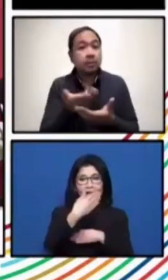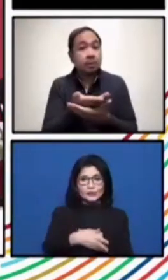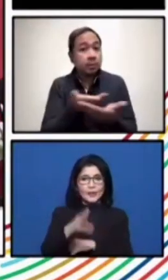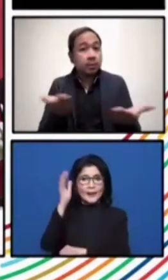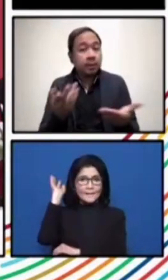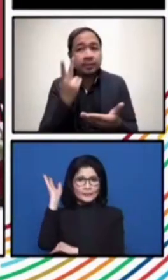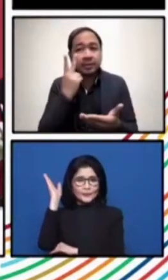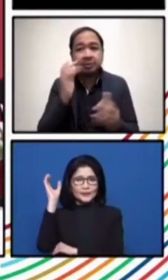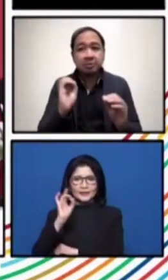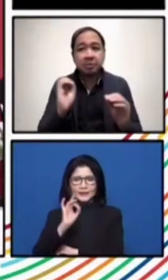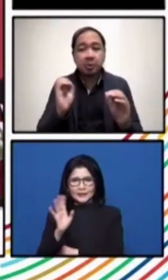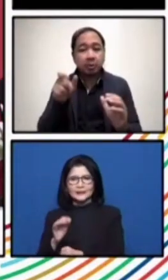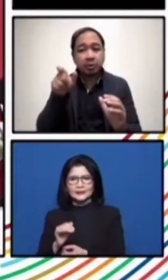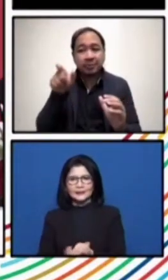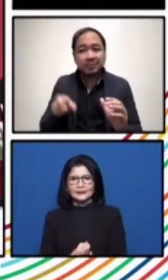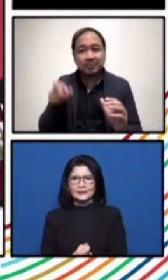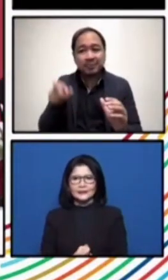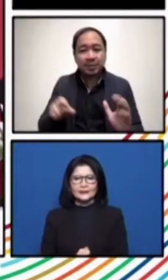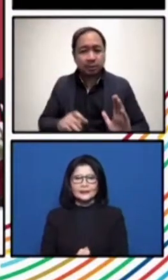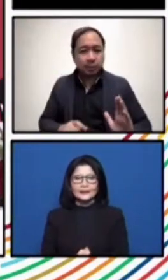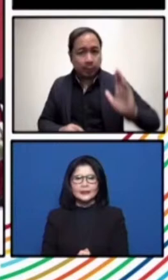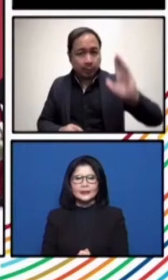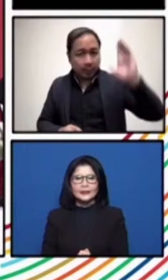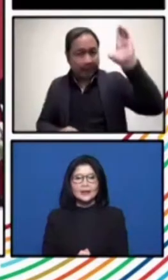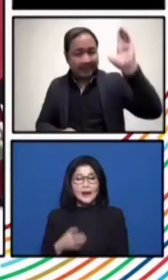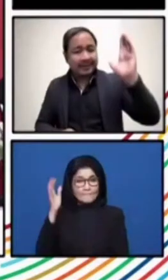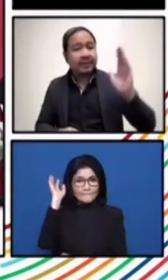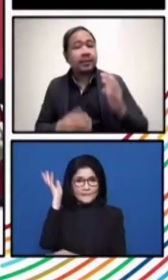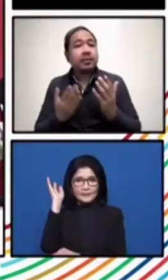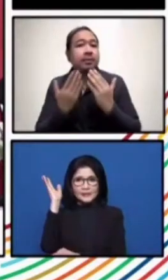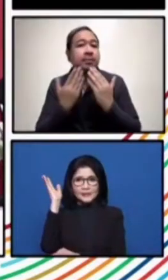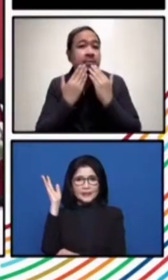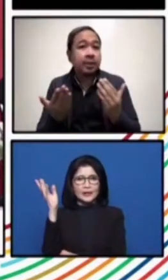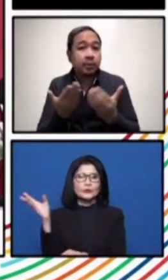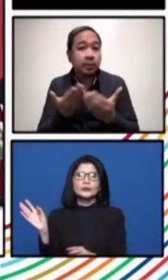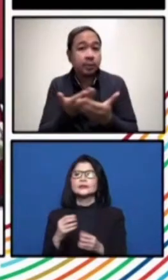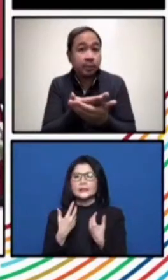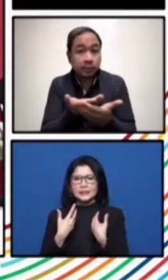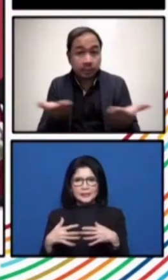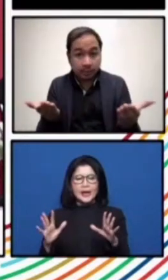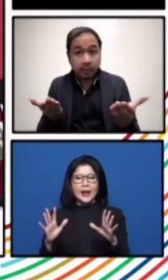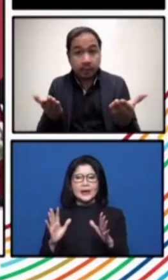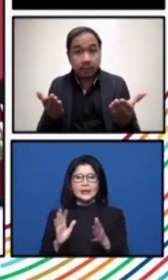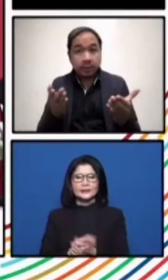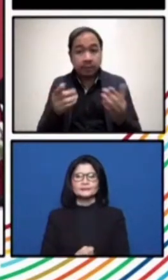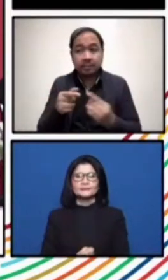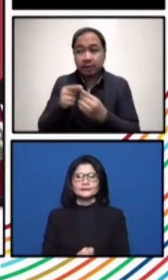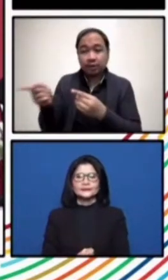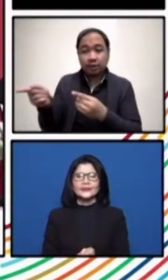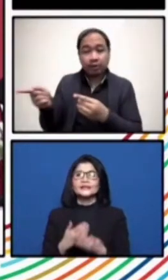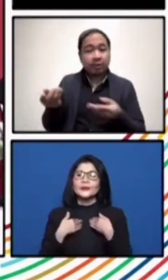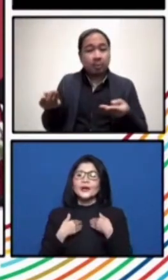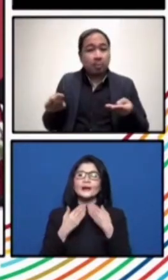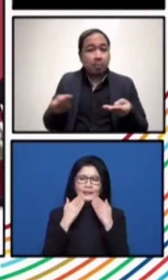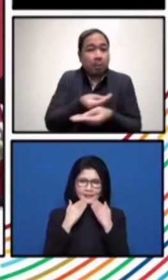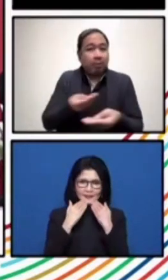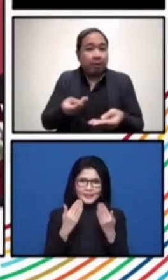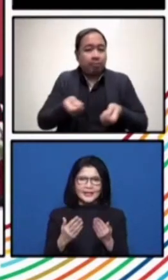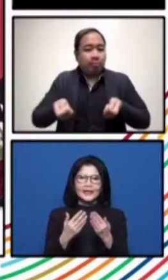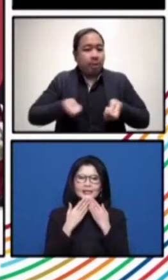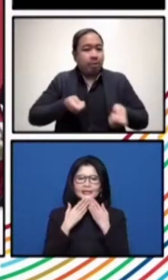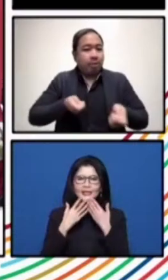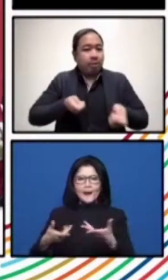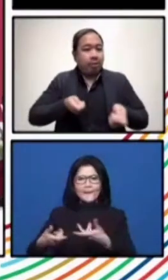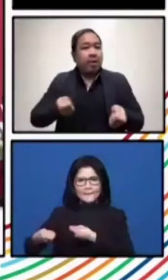I see no more speakers on the list in front of me I'd like to thank you all especially our moderator for this panel the panelists